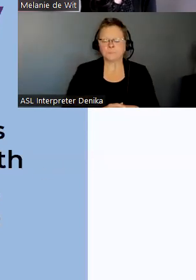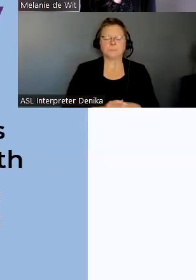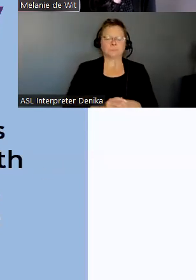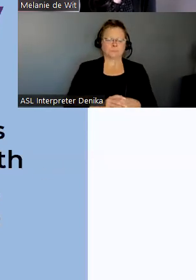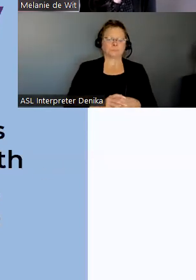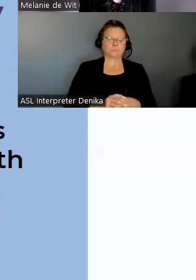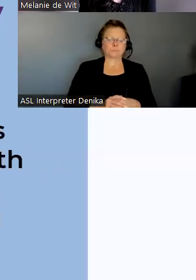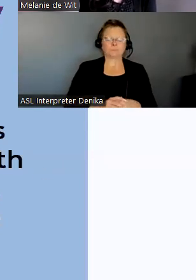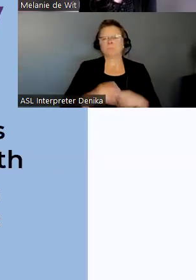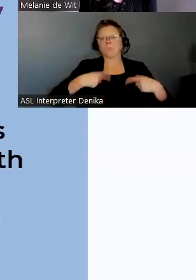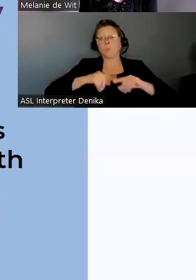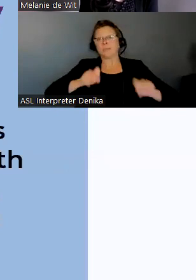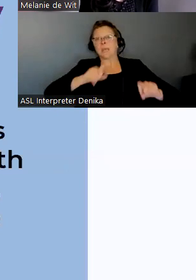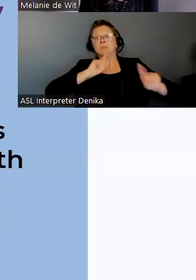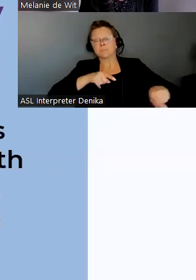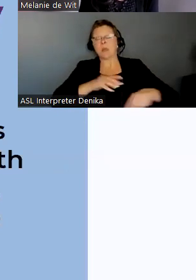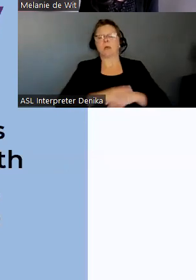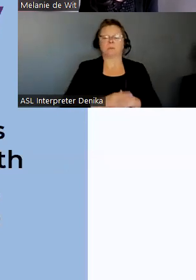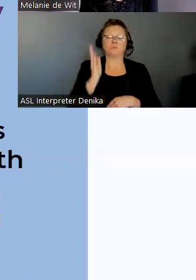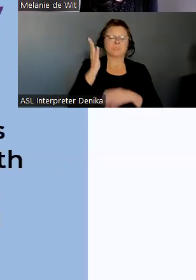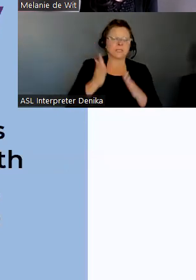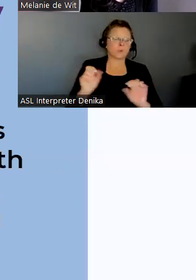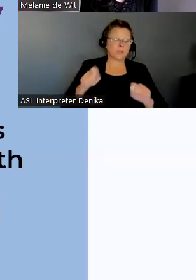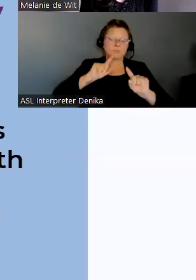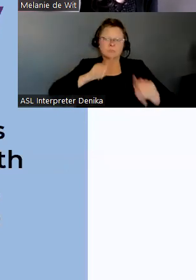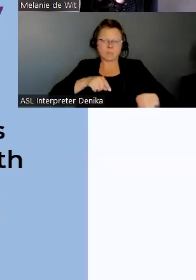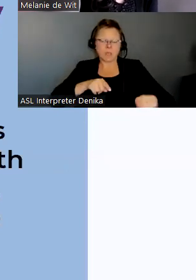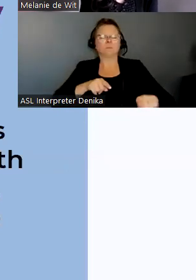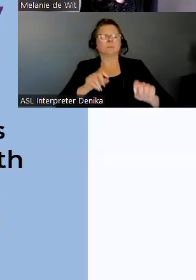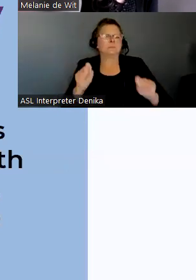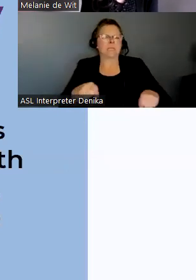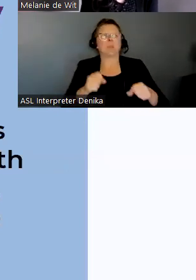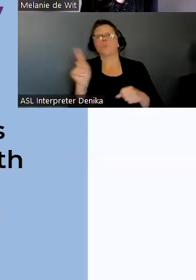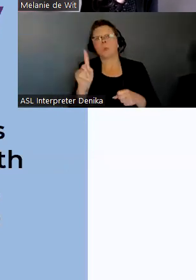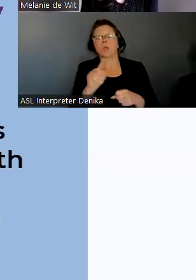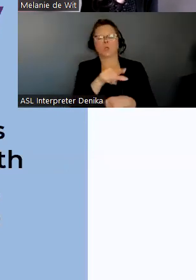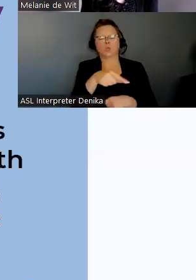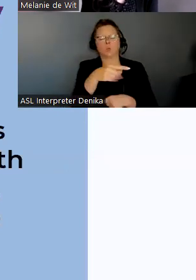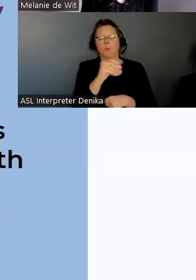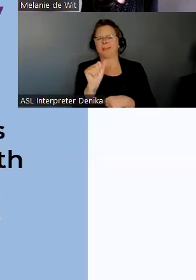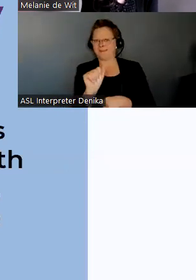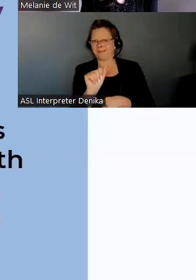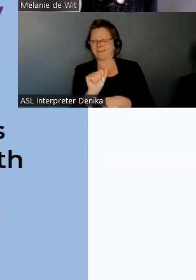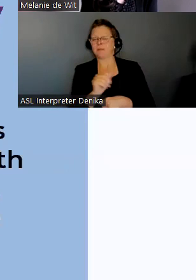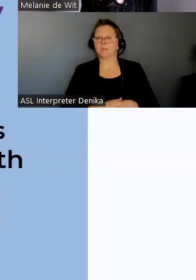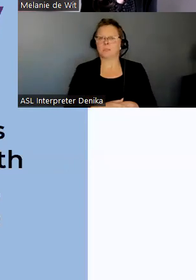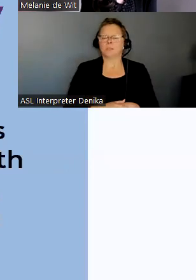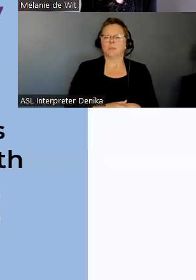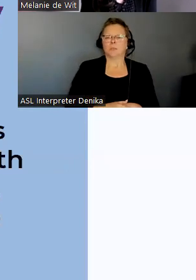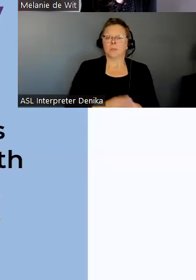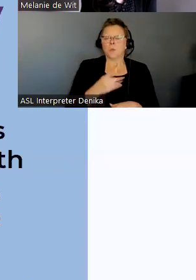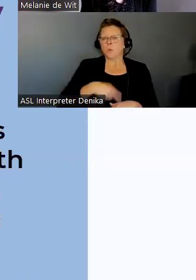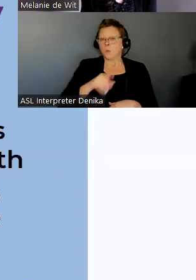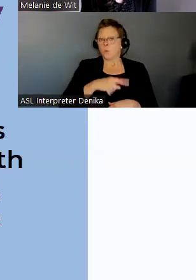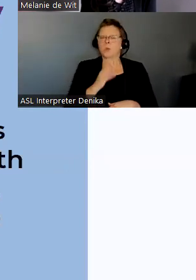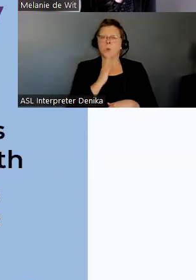and through the Q&A box. We will try our best to do things, respond online as